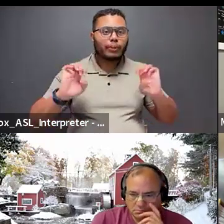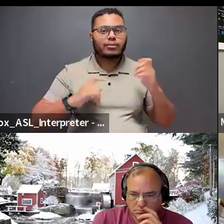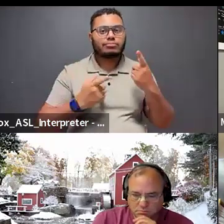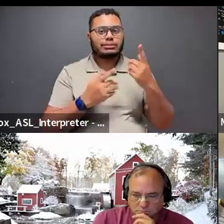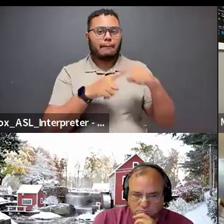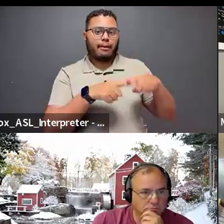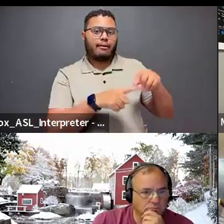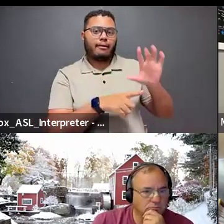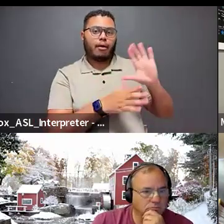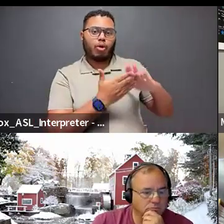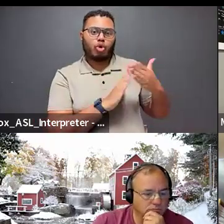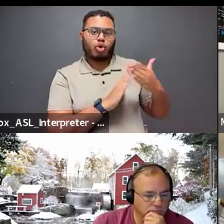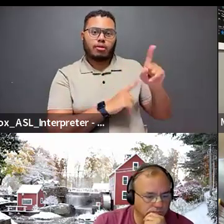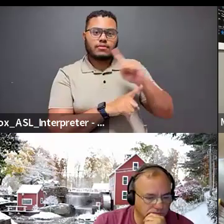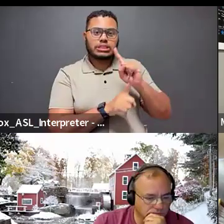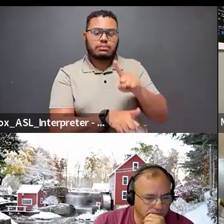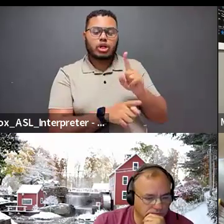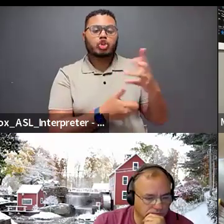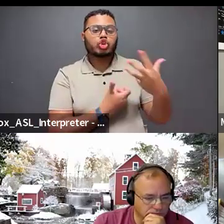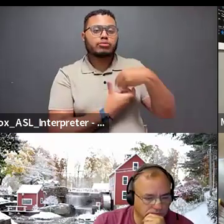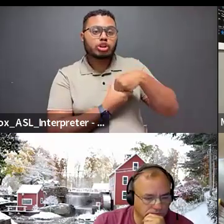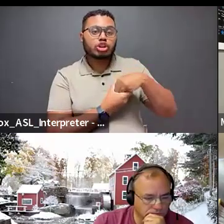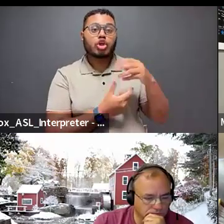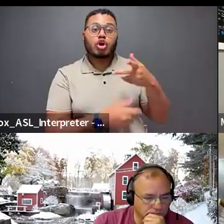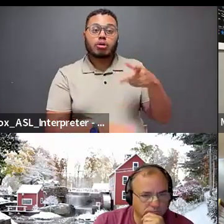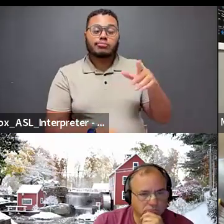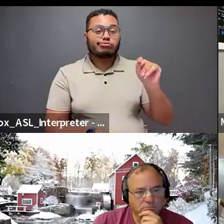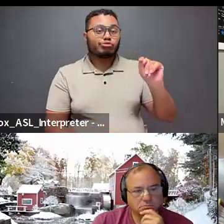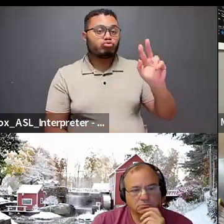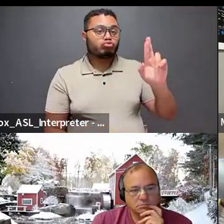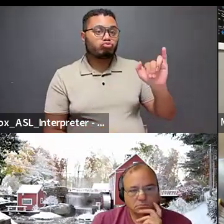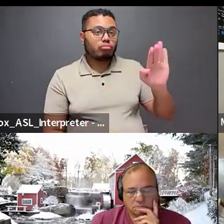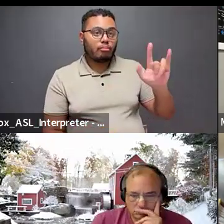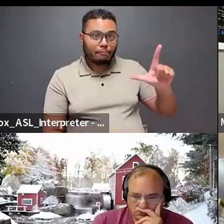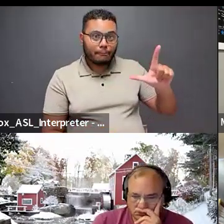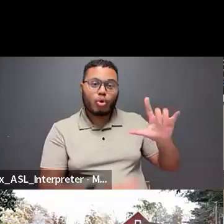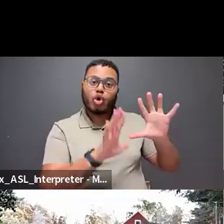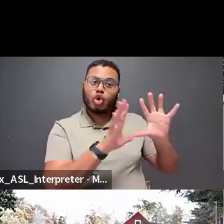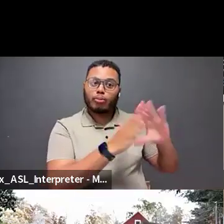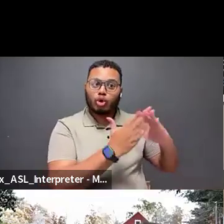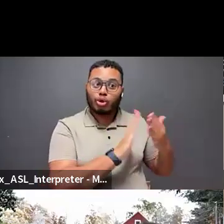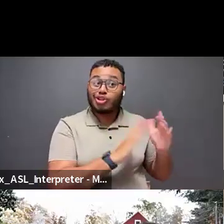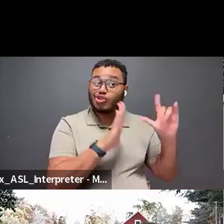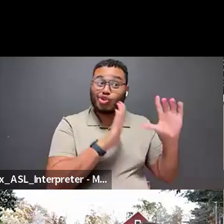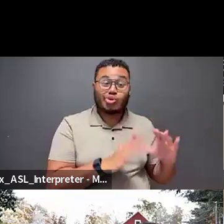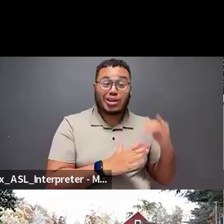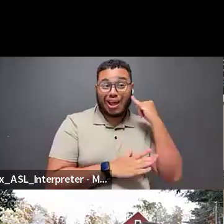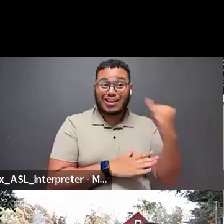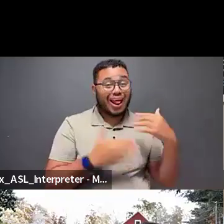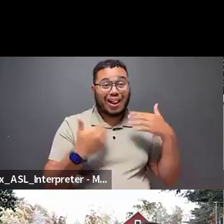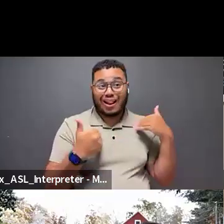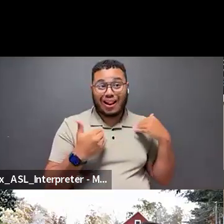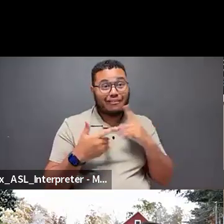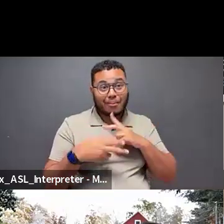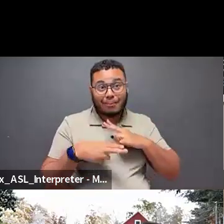community response. I think including tribal communities might also be a great idea that hasn't been mentioned yet. just